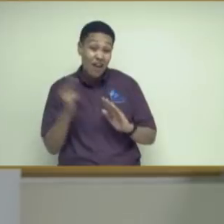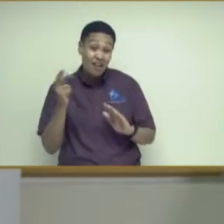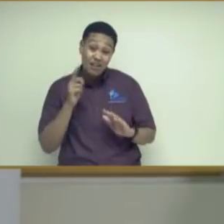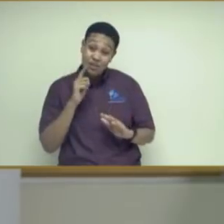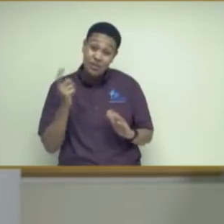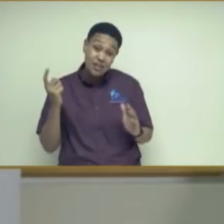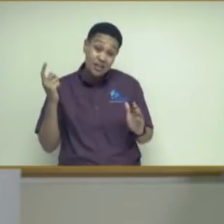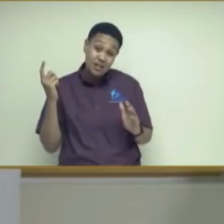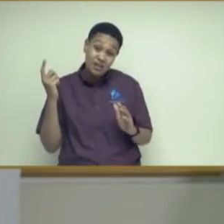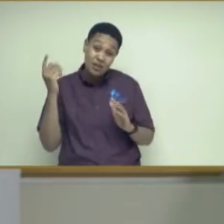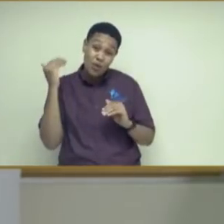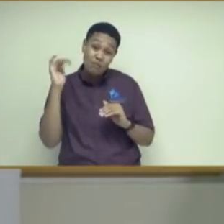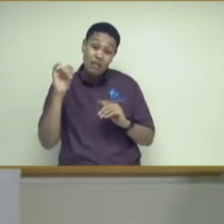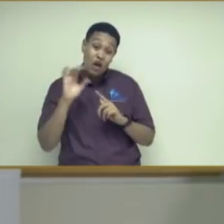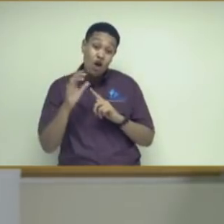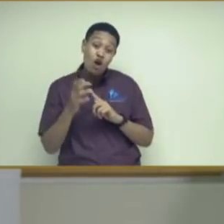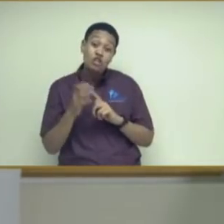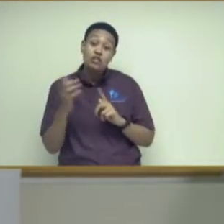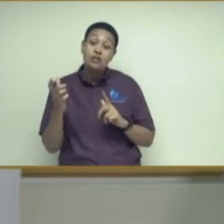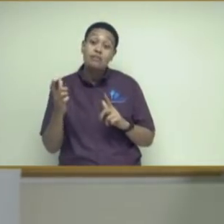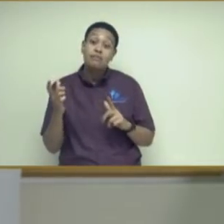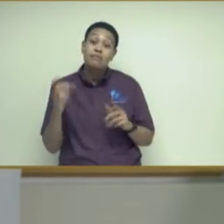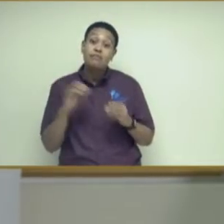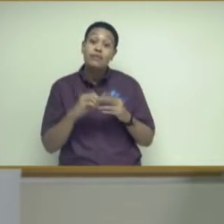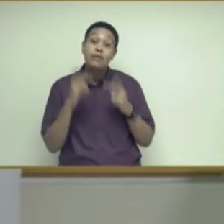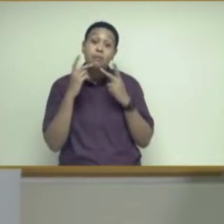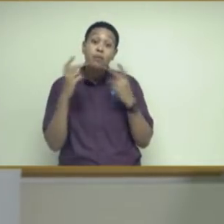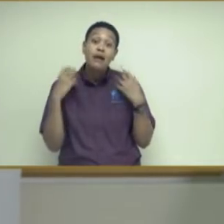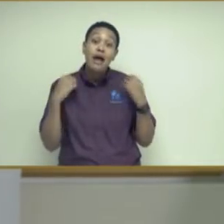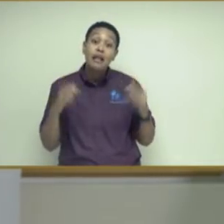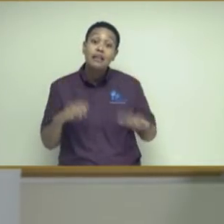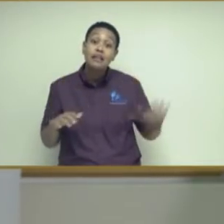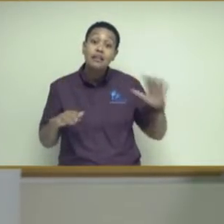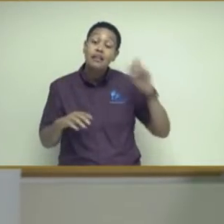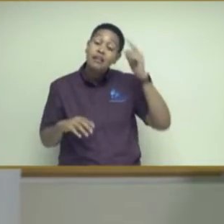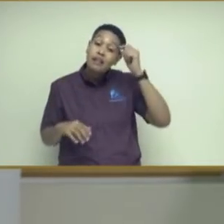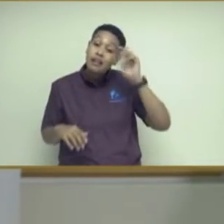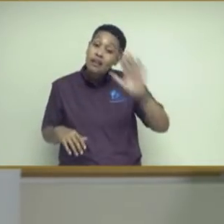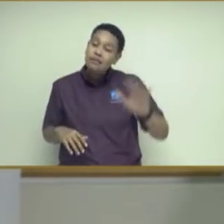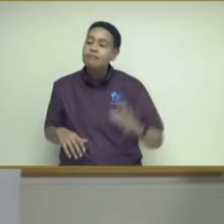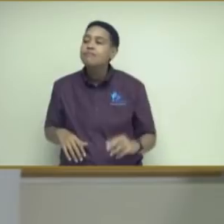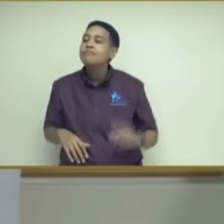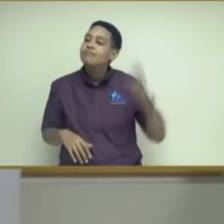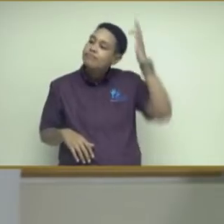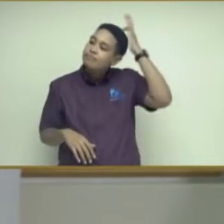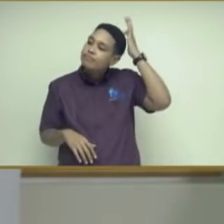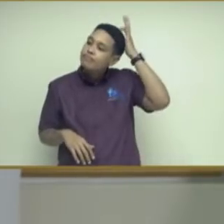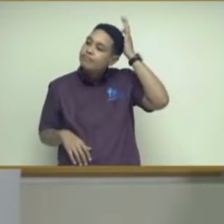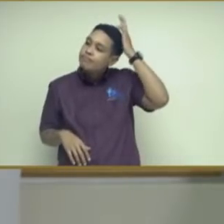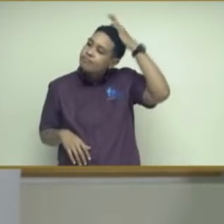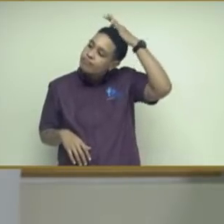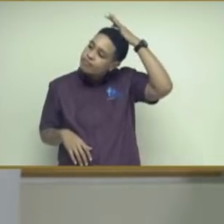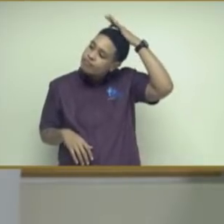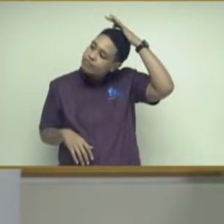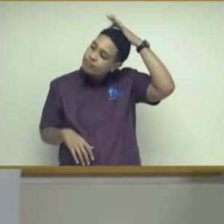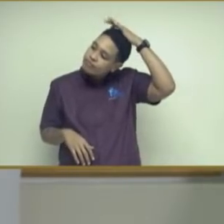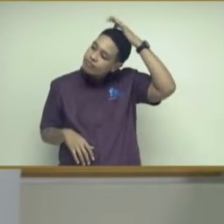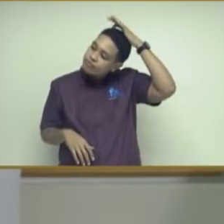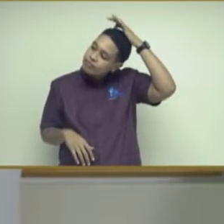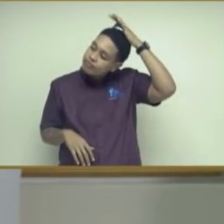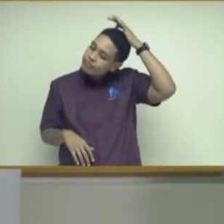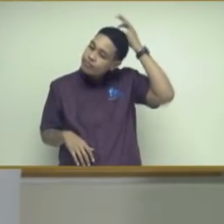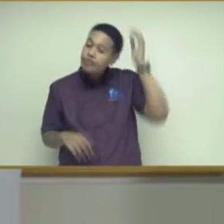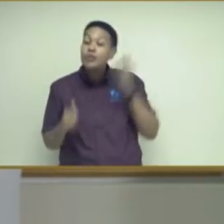hopefully that culture within public health, of course, with the understanding that